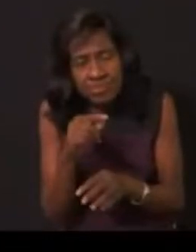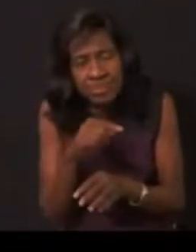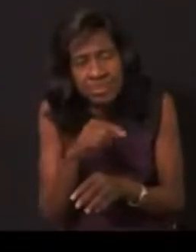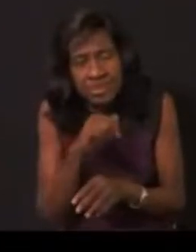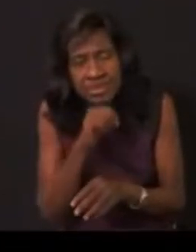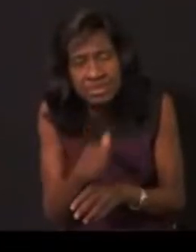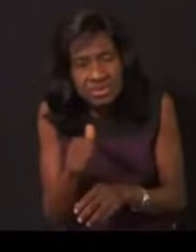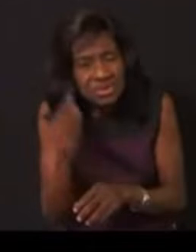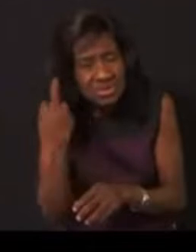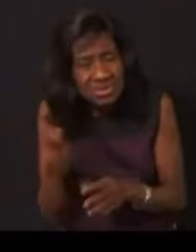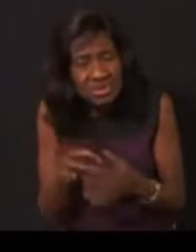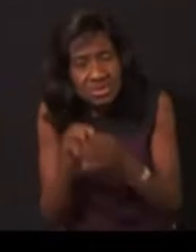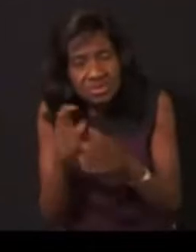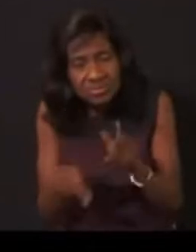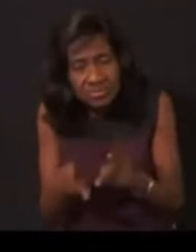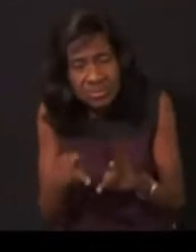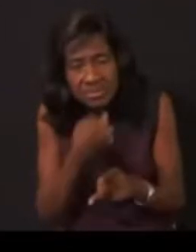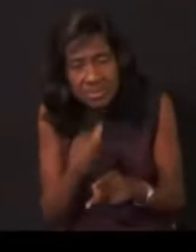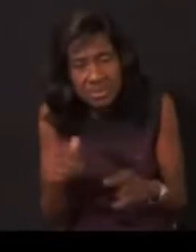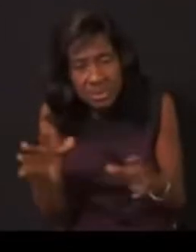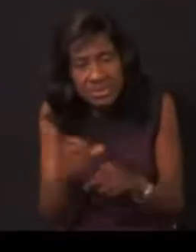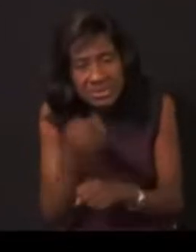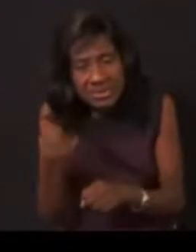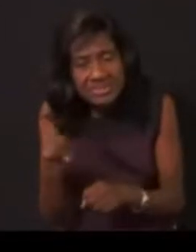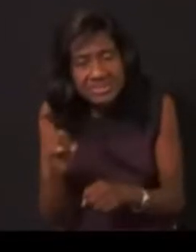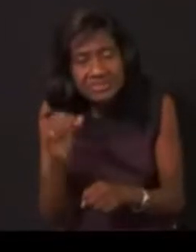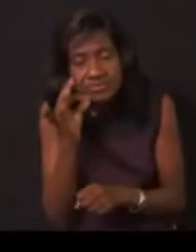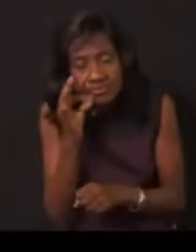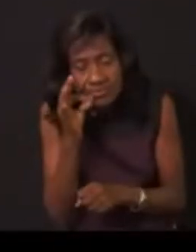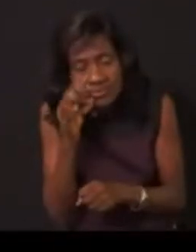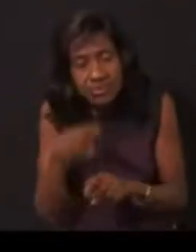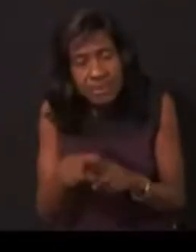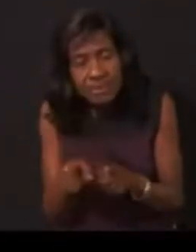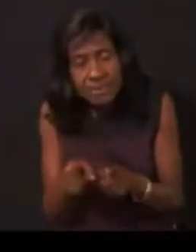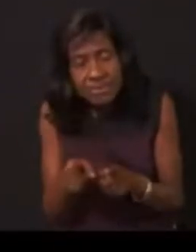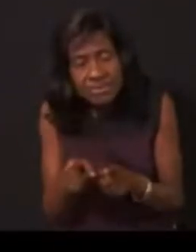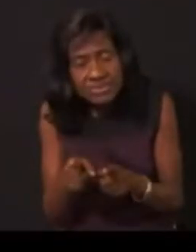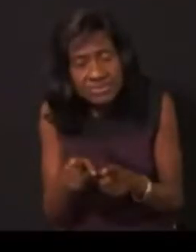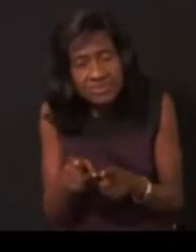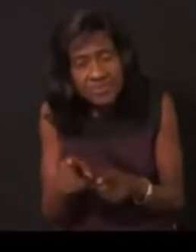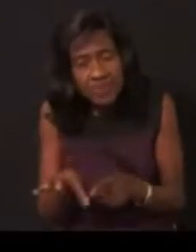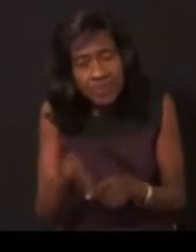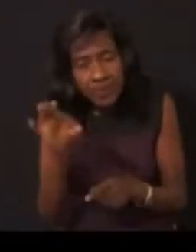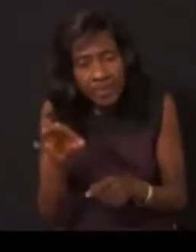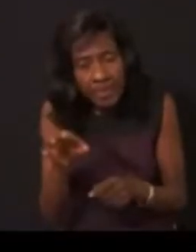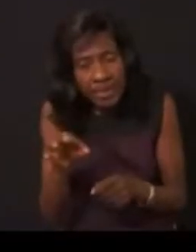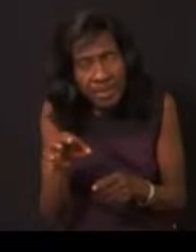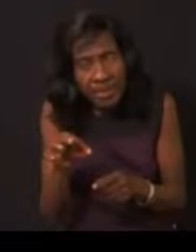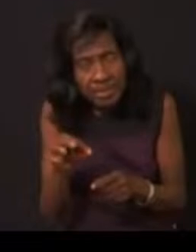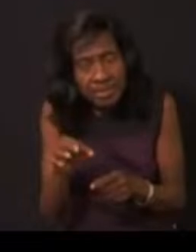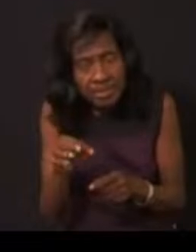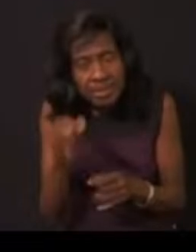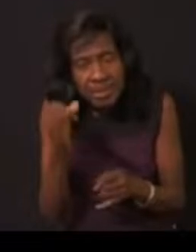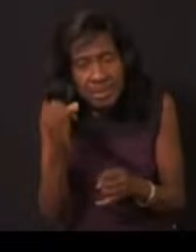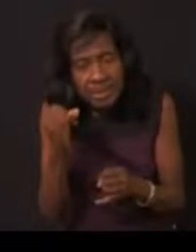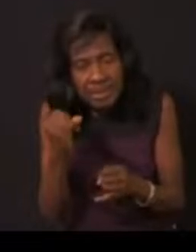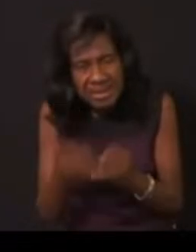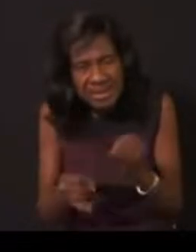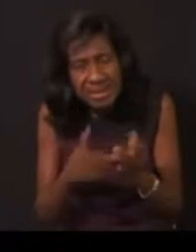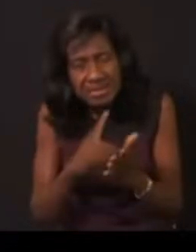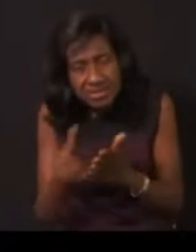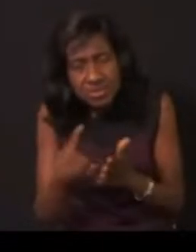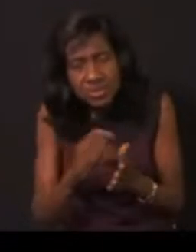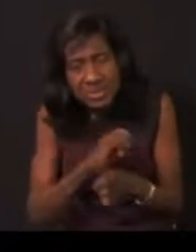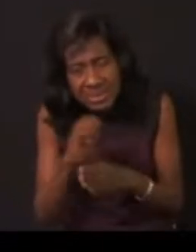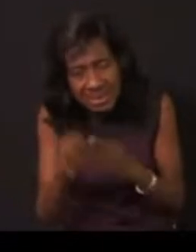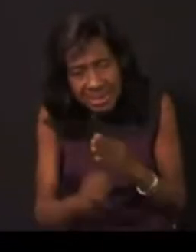anything. What I have typically found more recently, like over the past weekend, has been situations